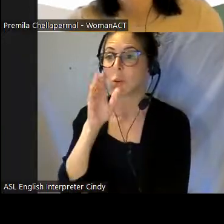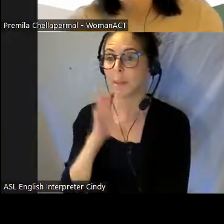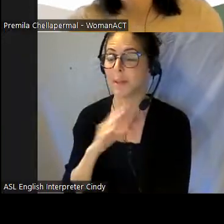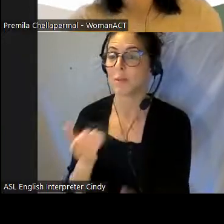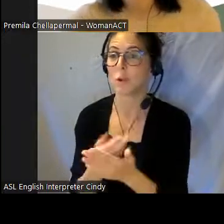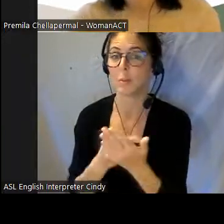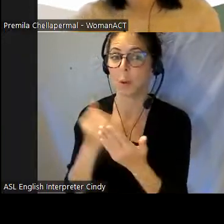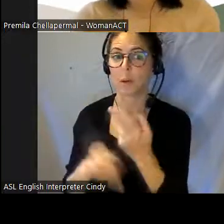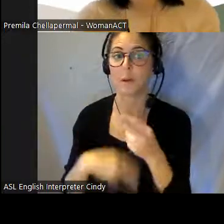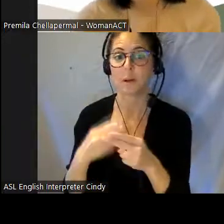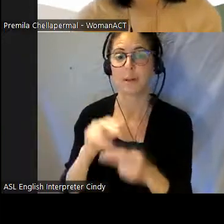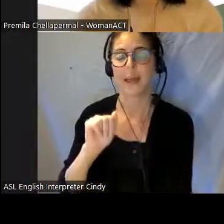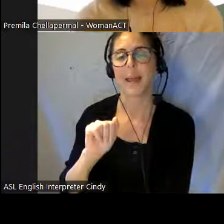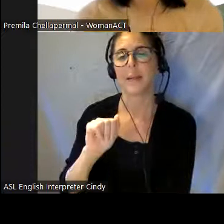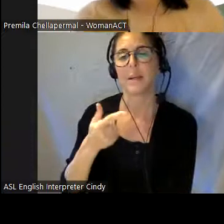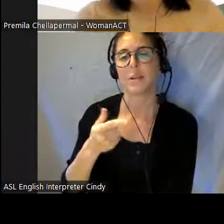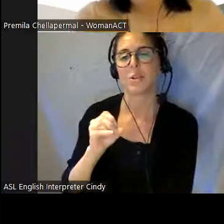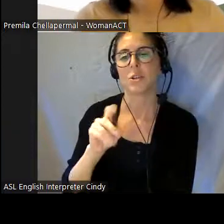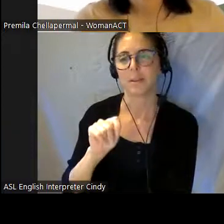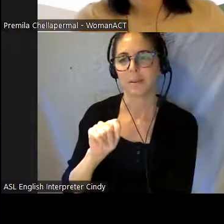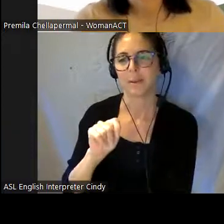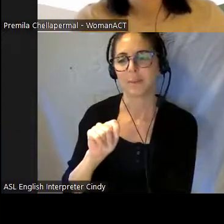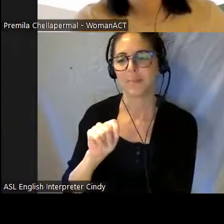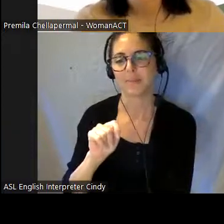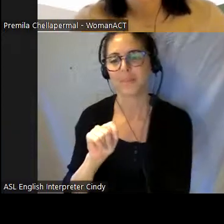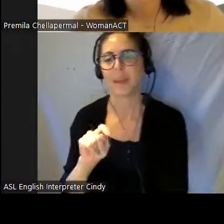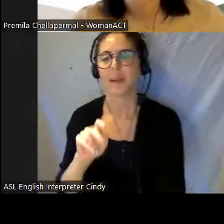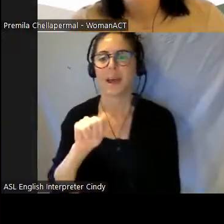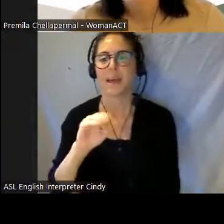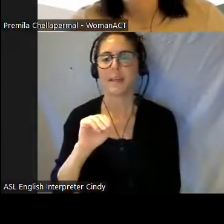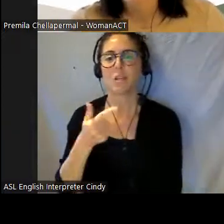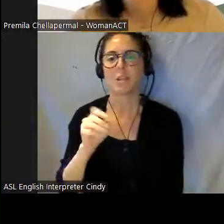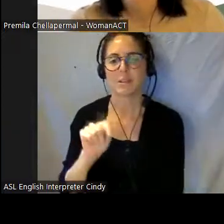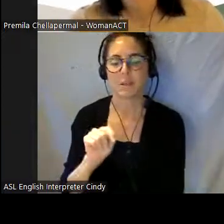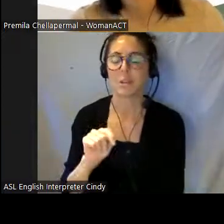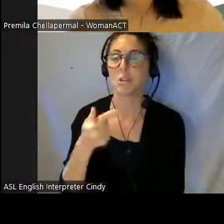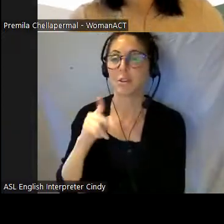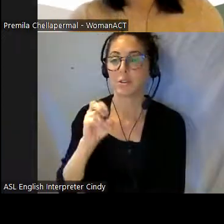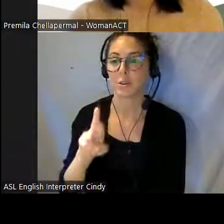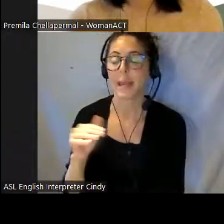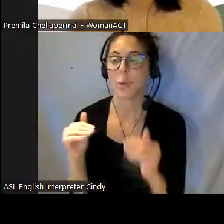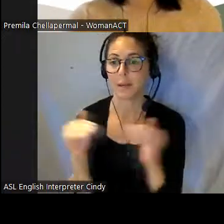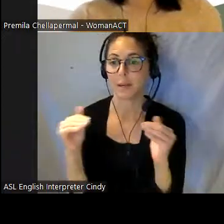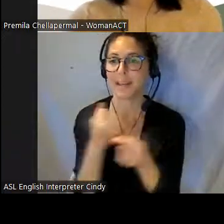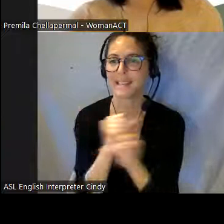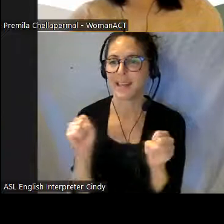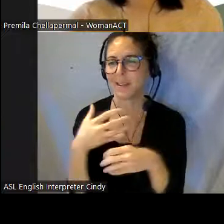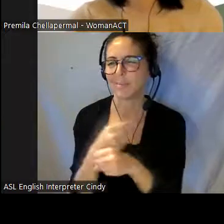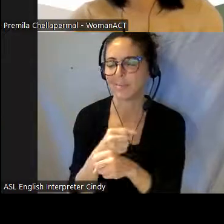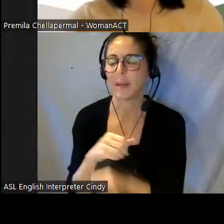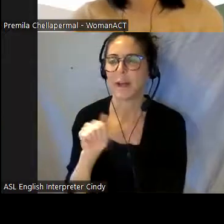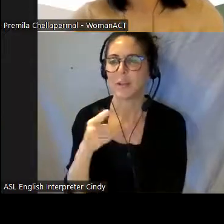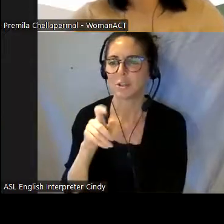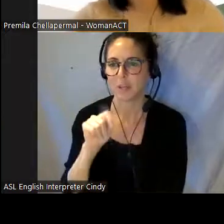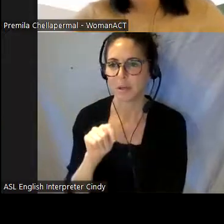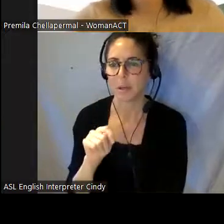called AGES, so Agent, Gender, Equality and Safety. We're hoping to look at what awareness raising